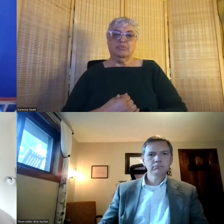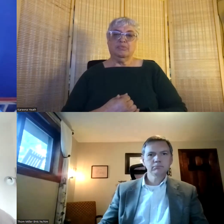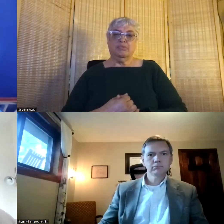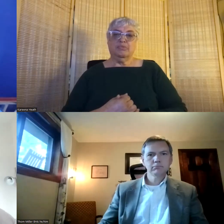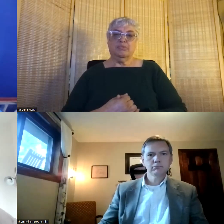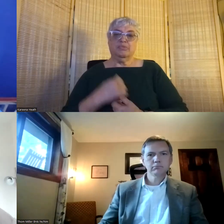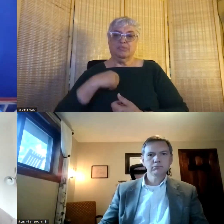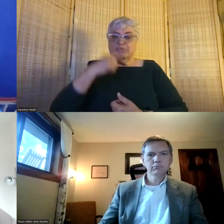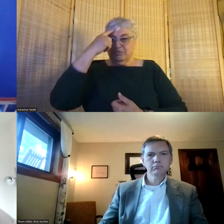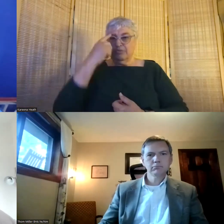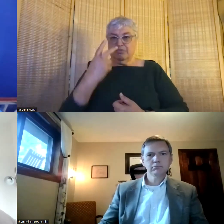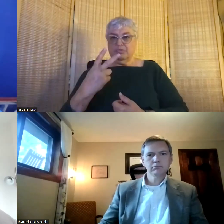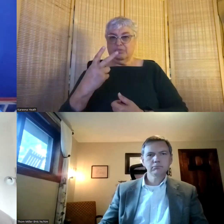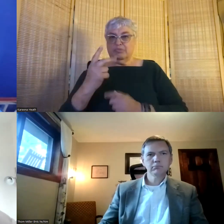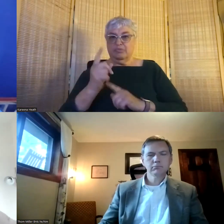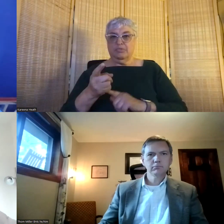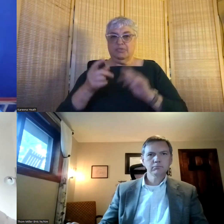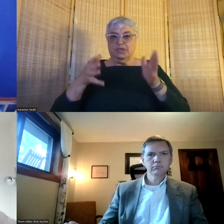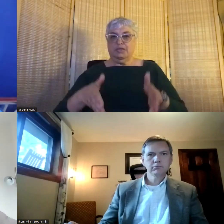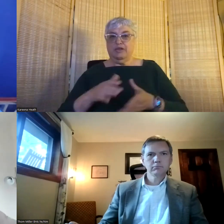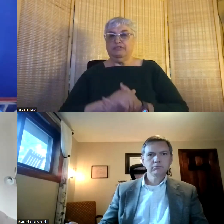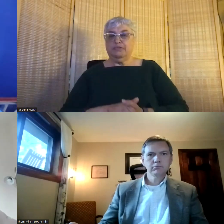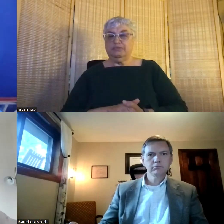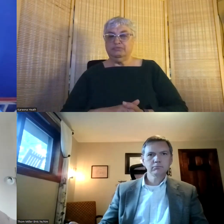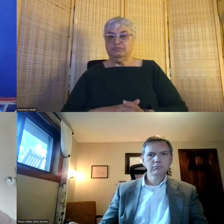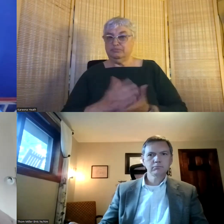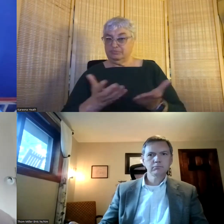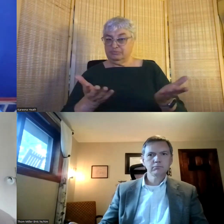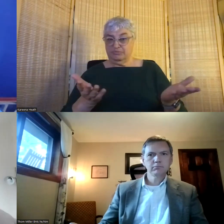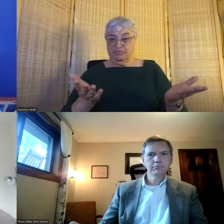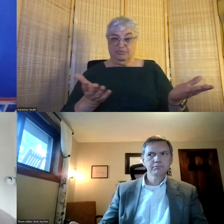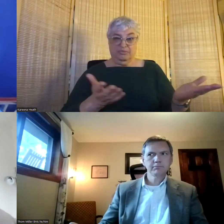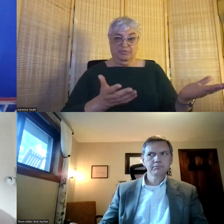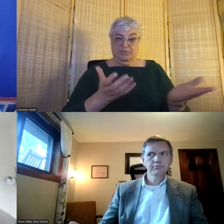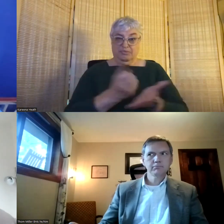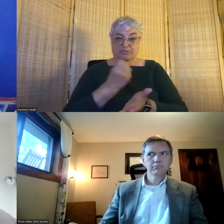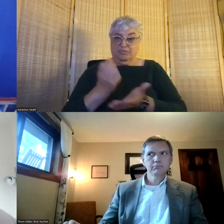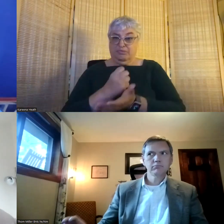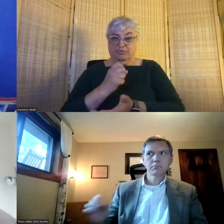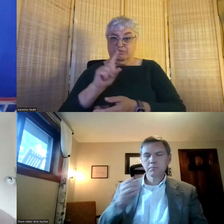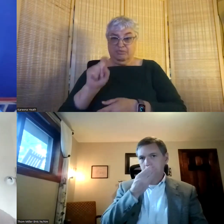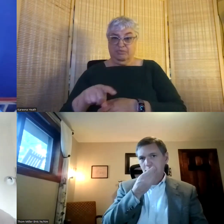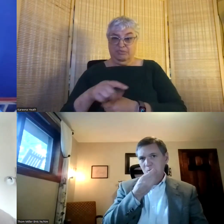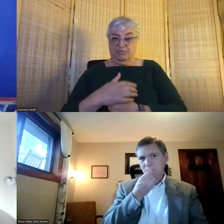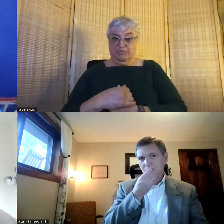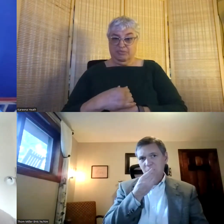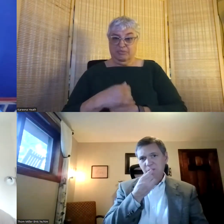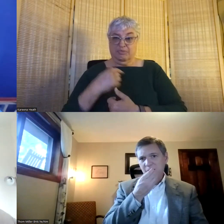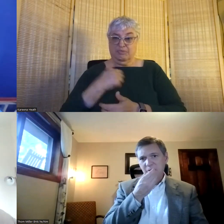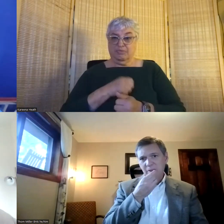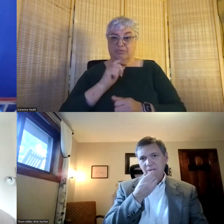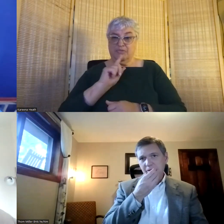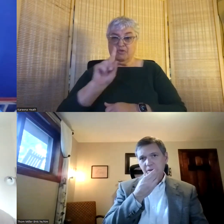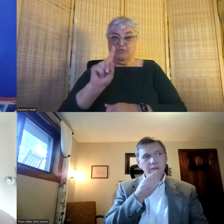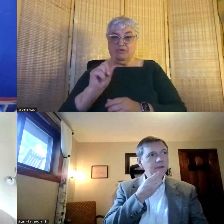I think we have 2 minutes left. If anyone has any additional questions, we could maybe take